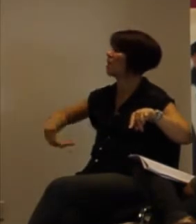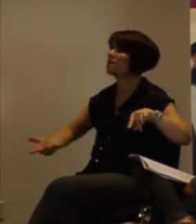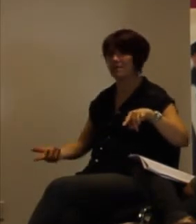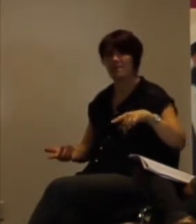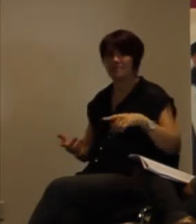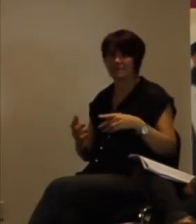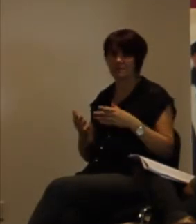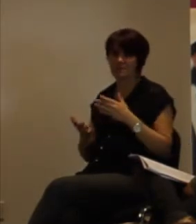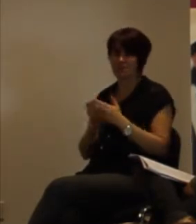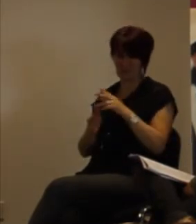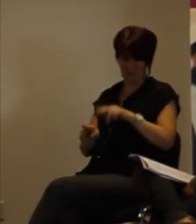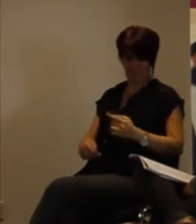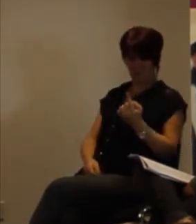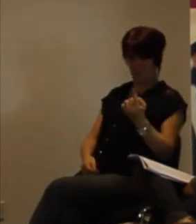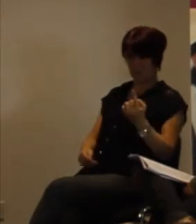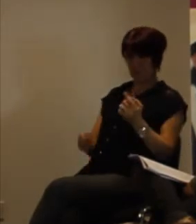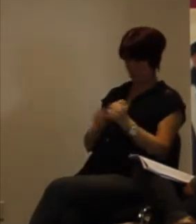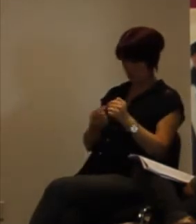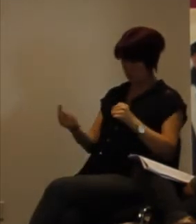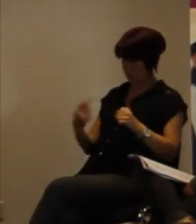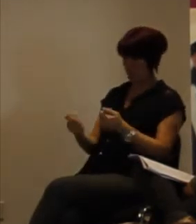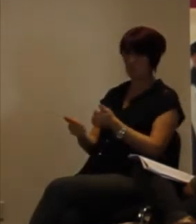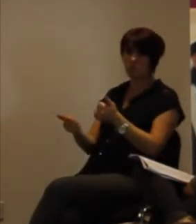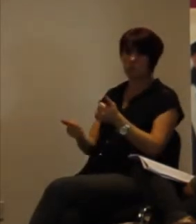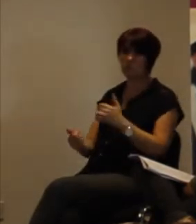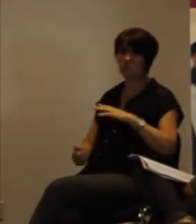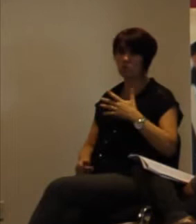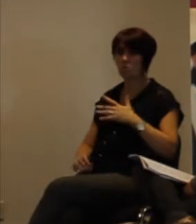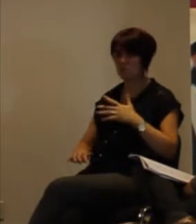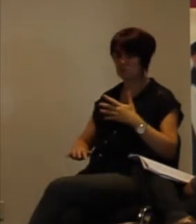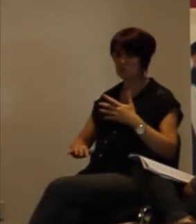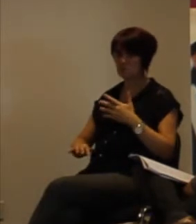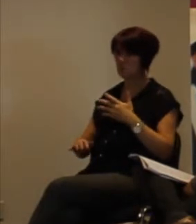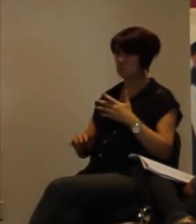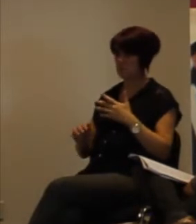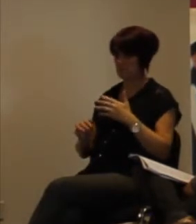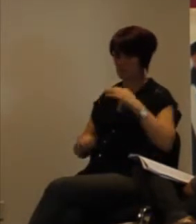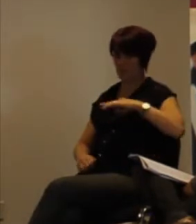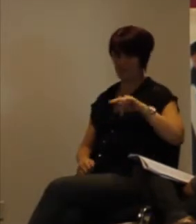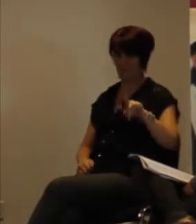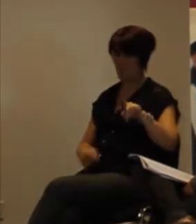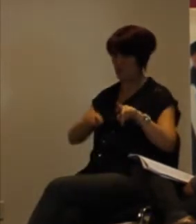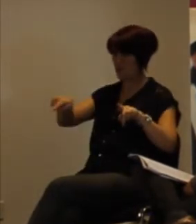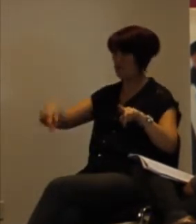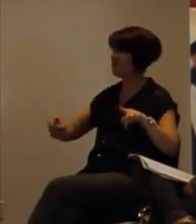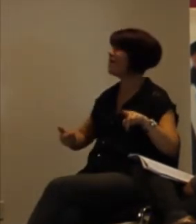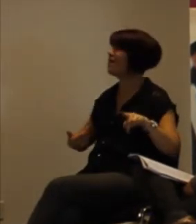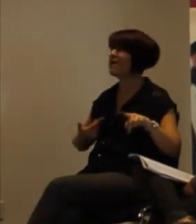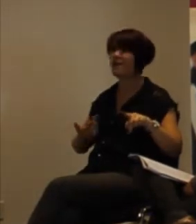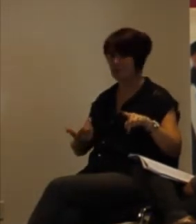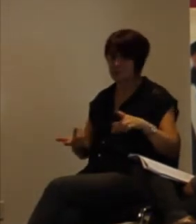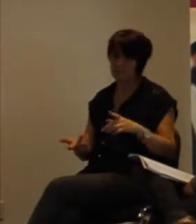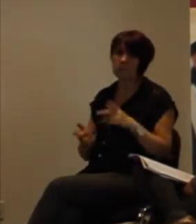like, but disadvantaging someone as a consequence. We don't want that either. So in organising your assessment room, please be careful.